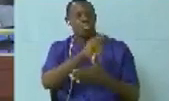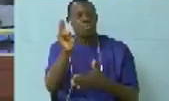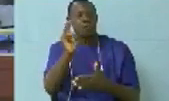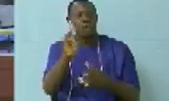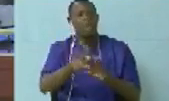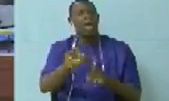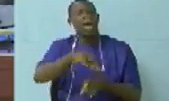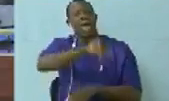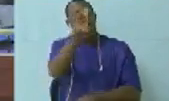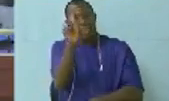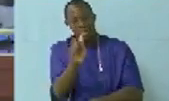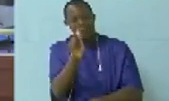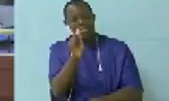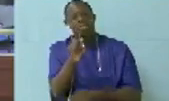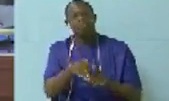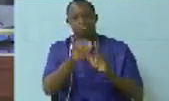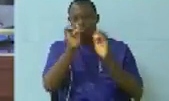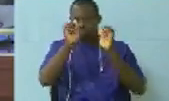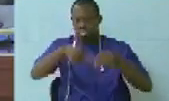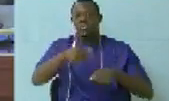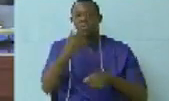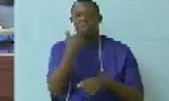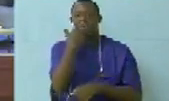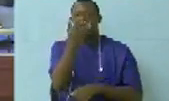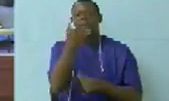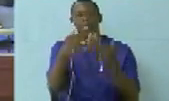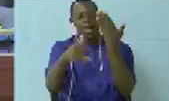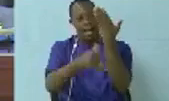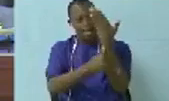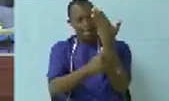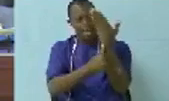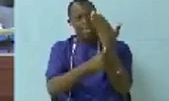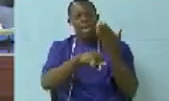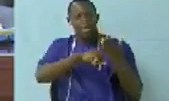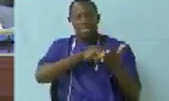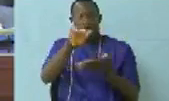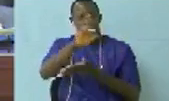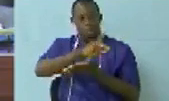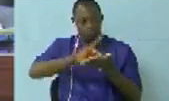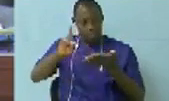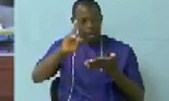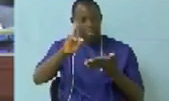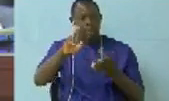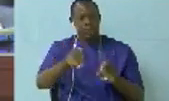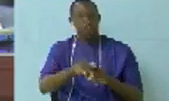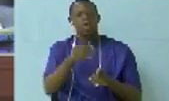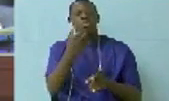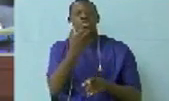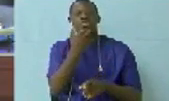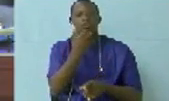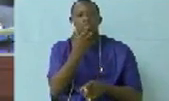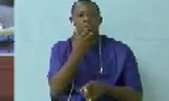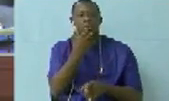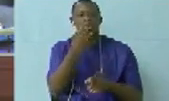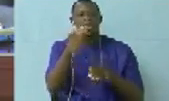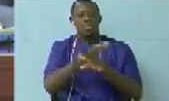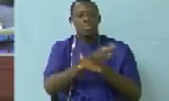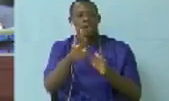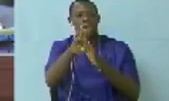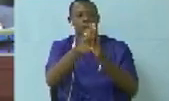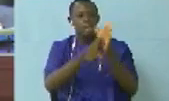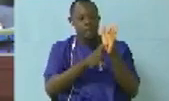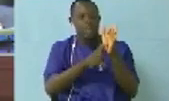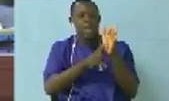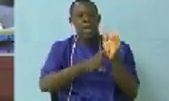And we would ask Gamtel to provide the telephone number that was registered